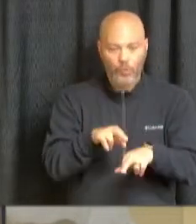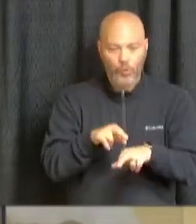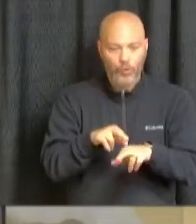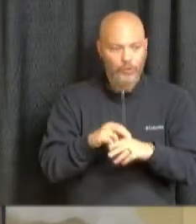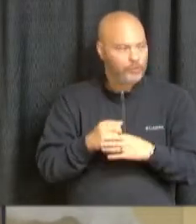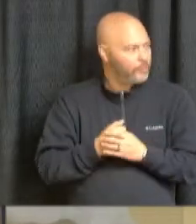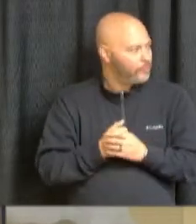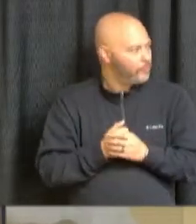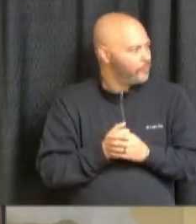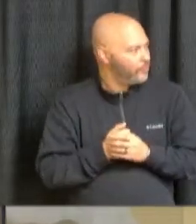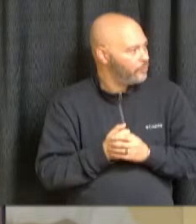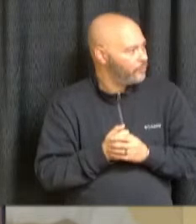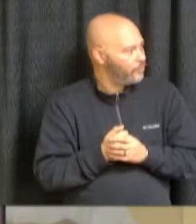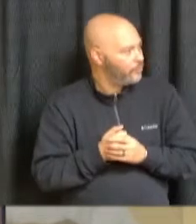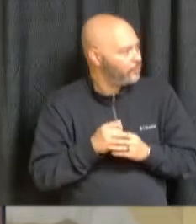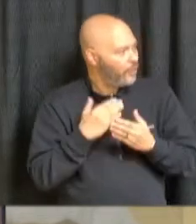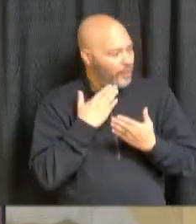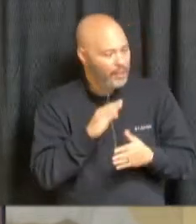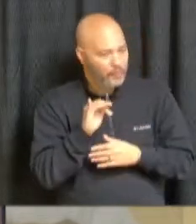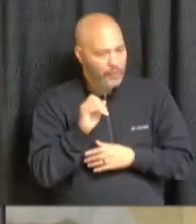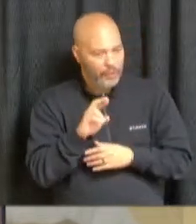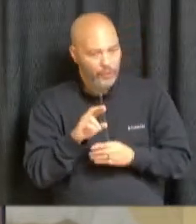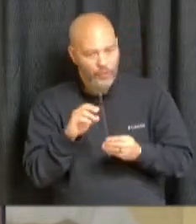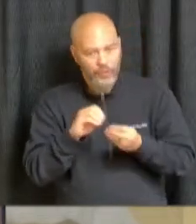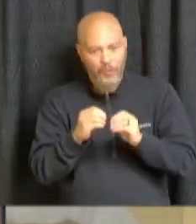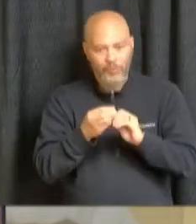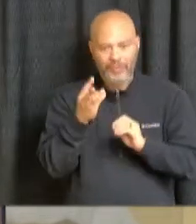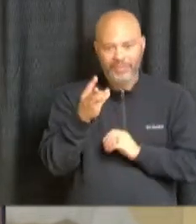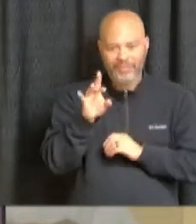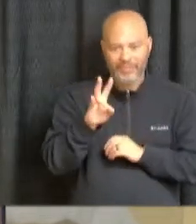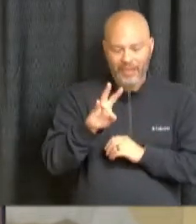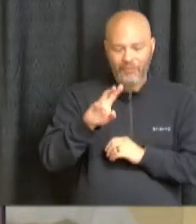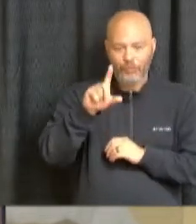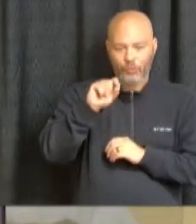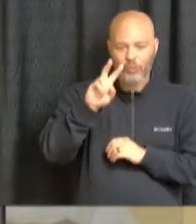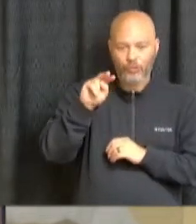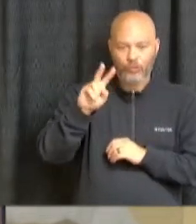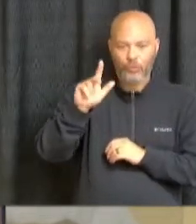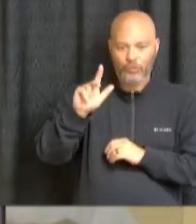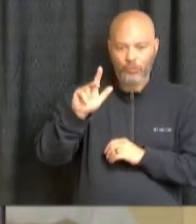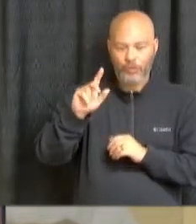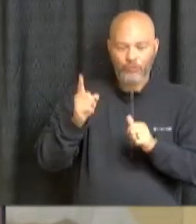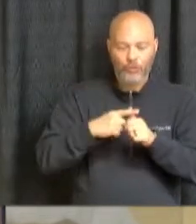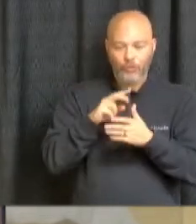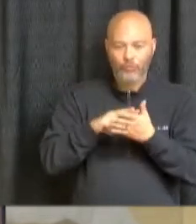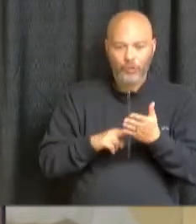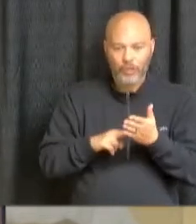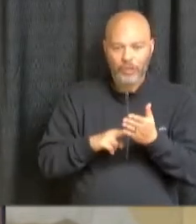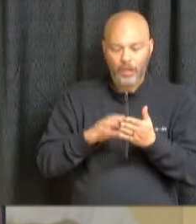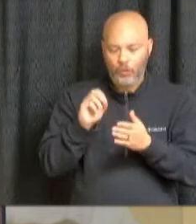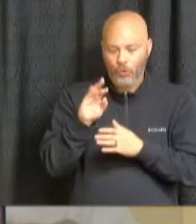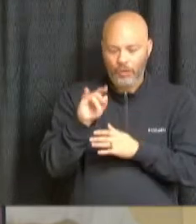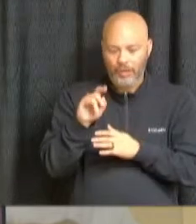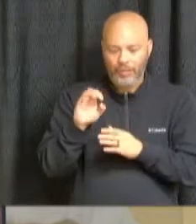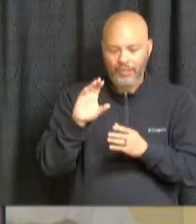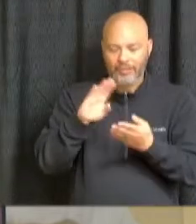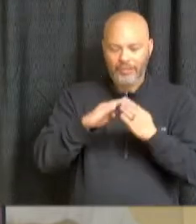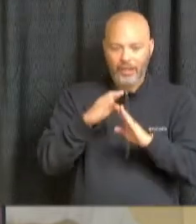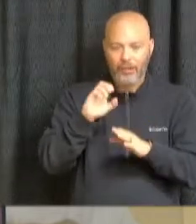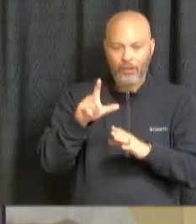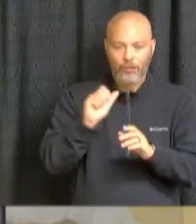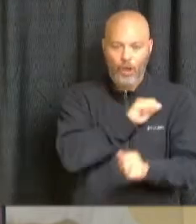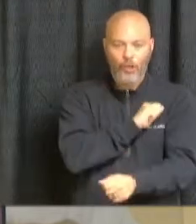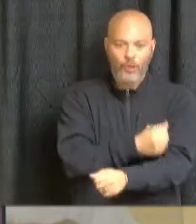Chairperson Streetman, you are recognized. Thank you, Mayor. Ordinance 67, 2022-23, first reading. An ordinance of the City of